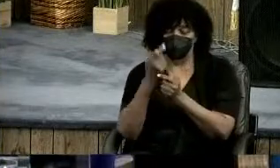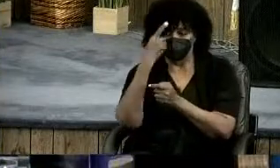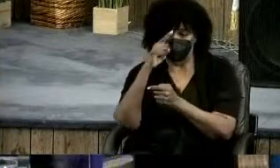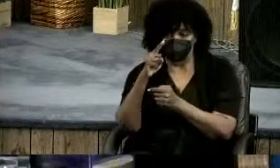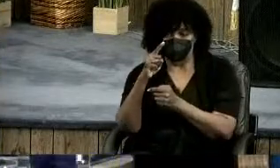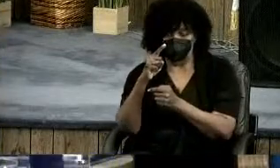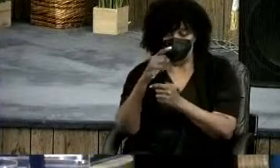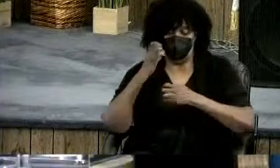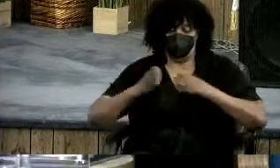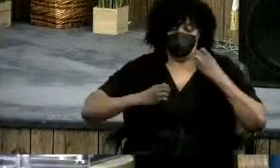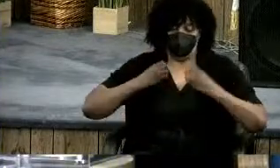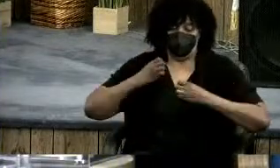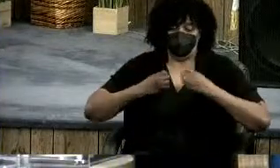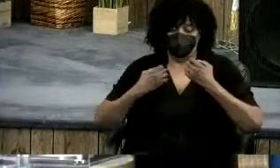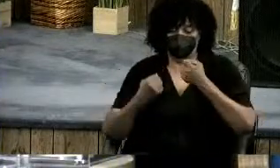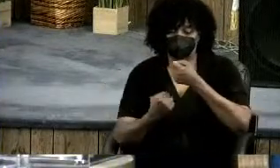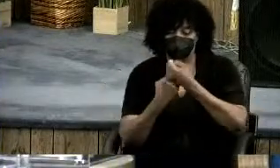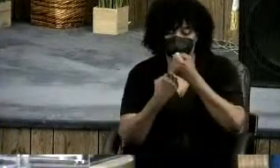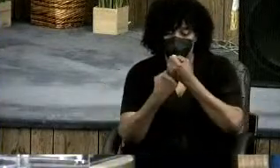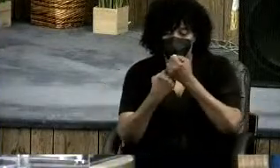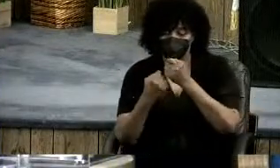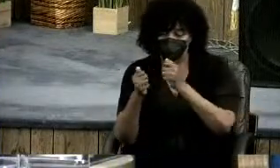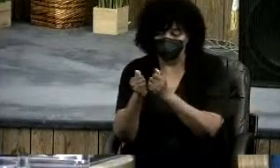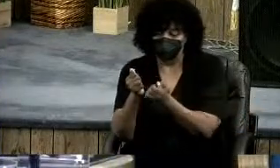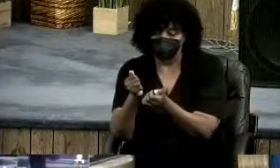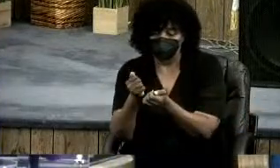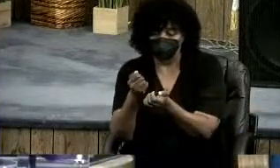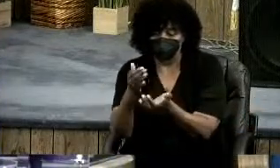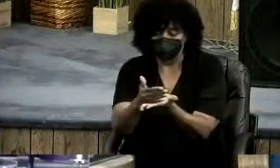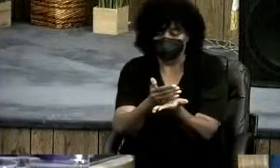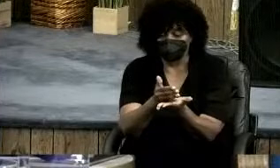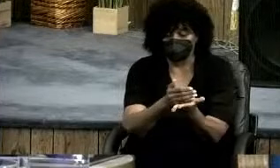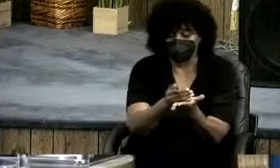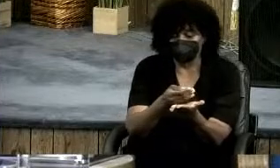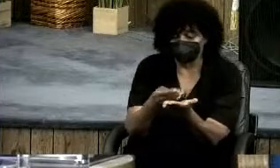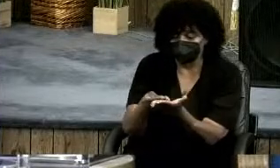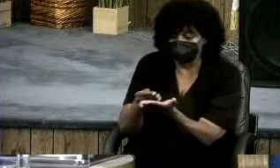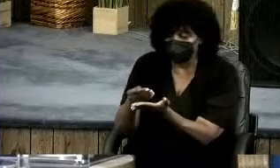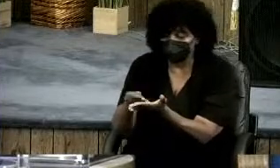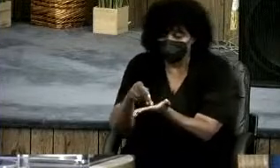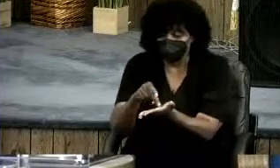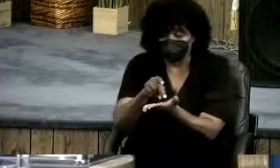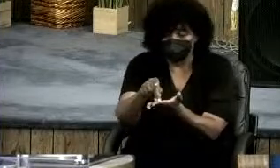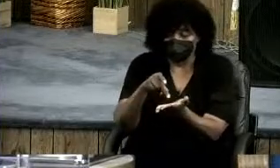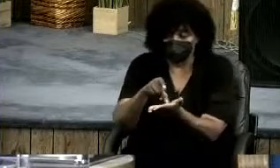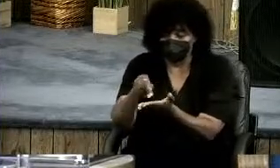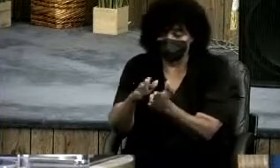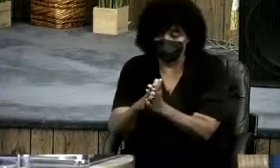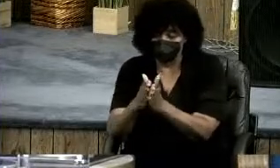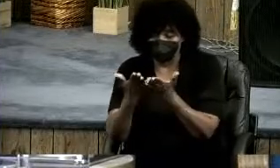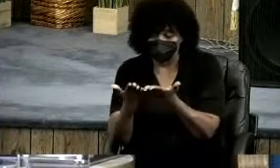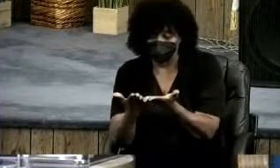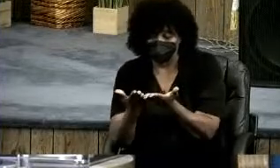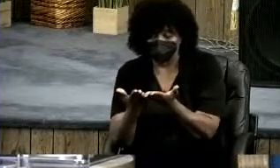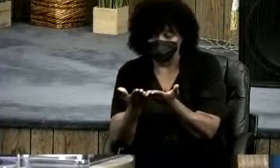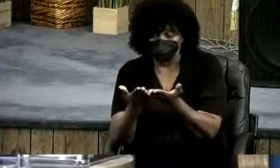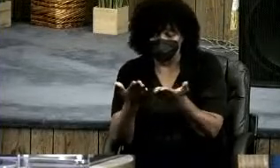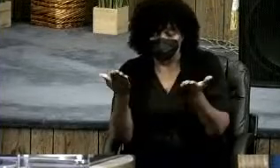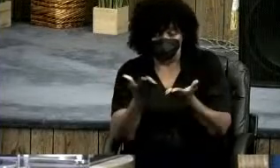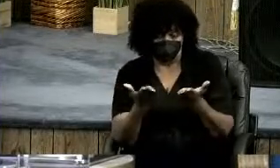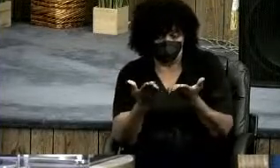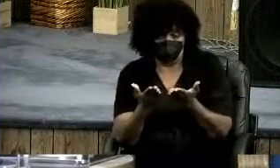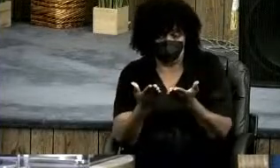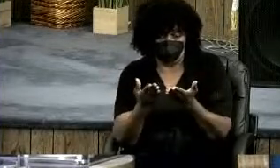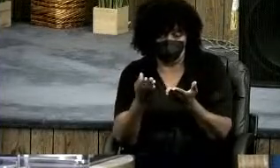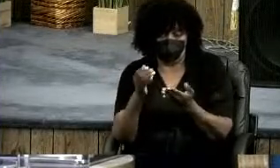evangelism. With the funds that come from people purchasing this book, whether you do it in person